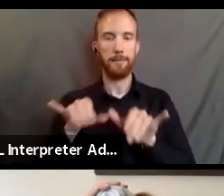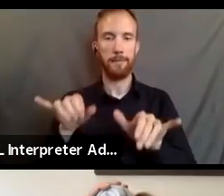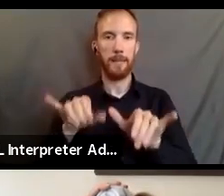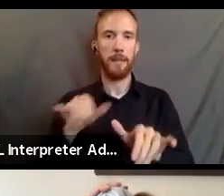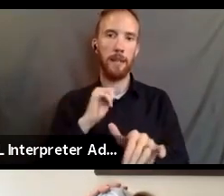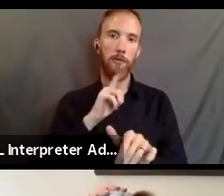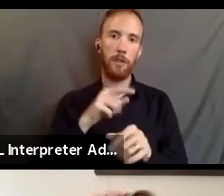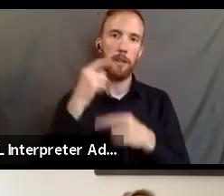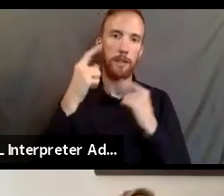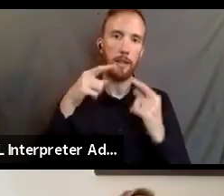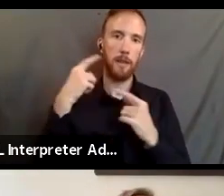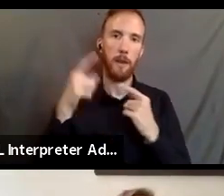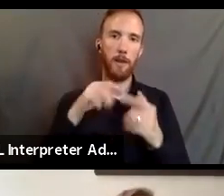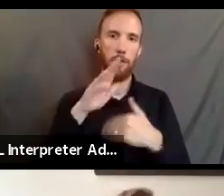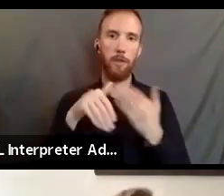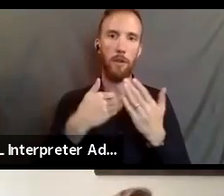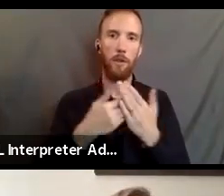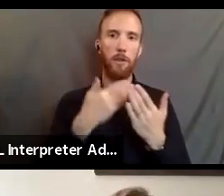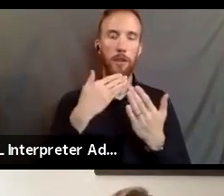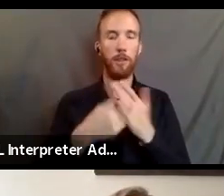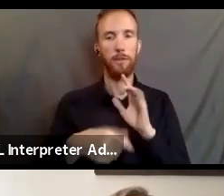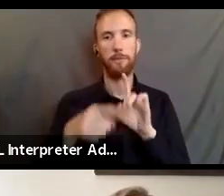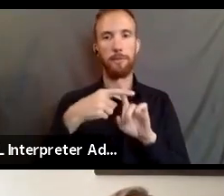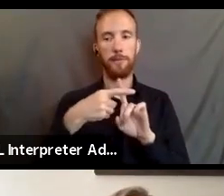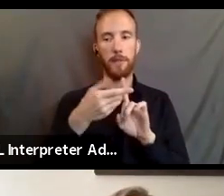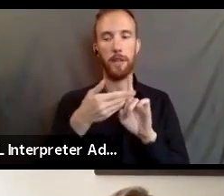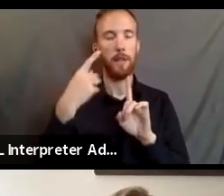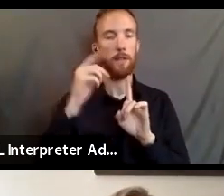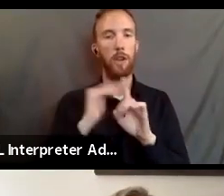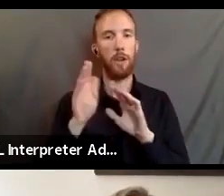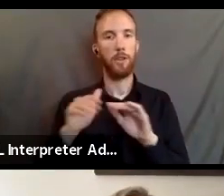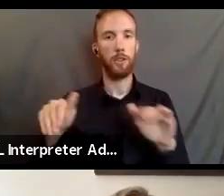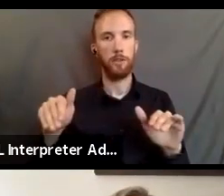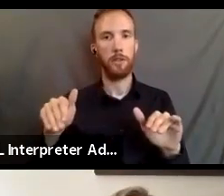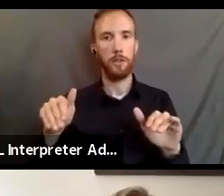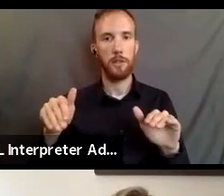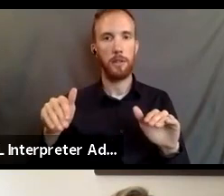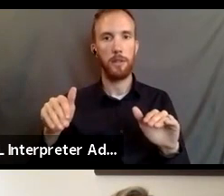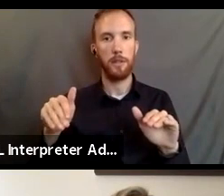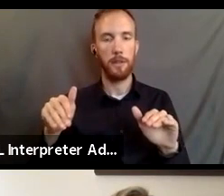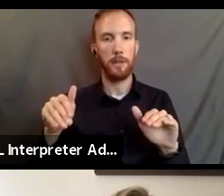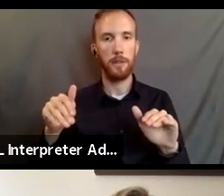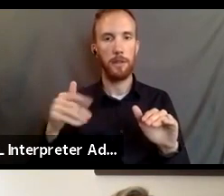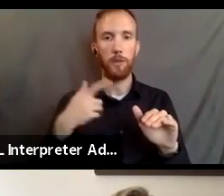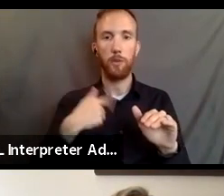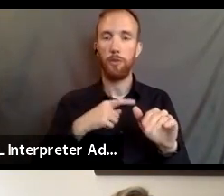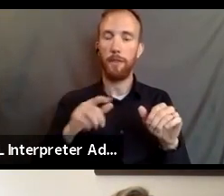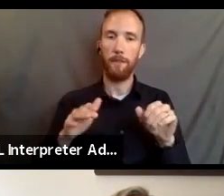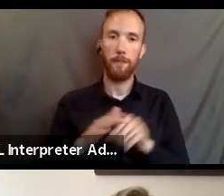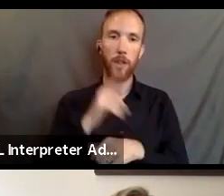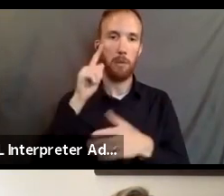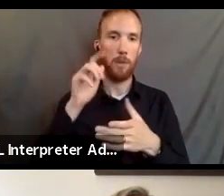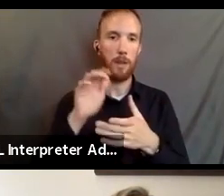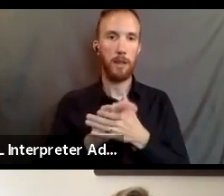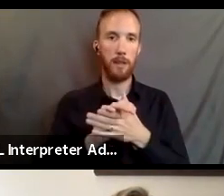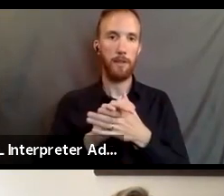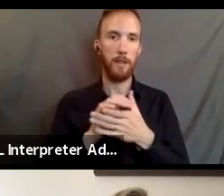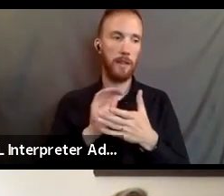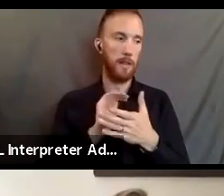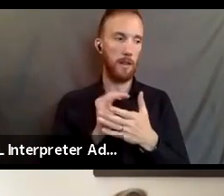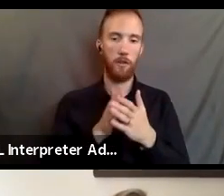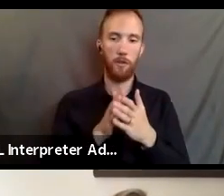greater good for our children we are familiar with the policy as stated and fully believe that our request does not go against the